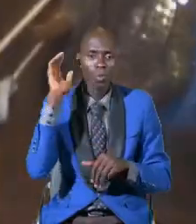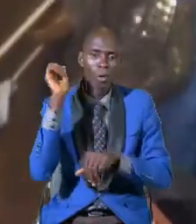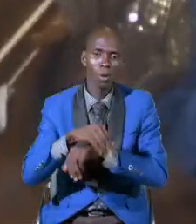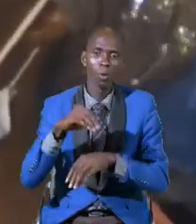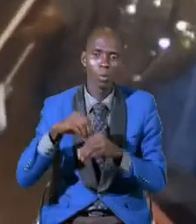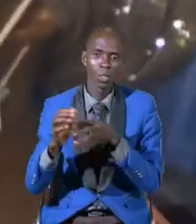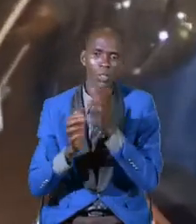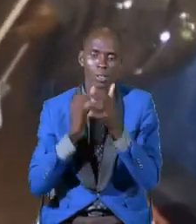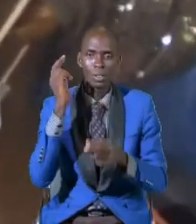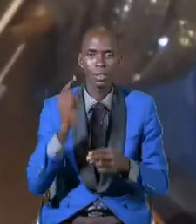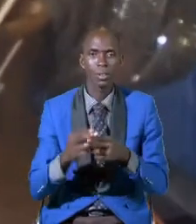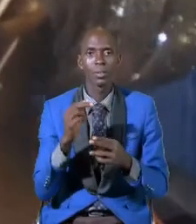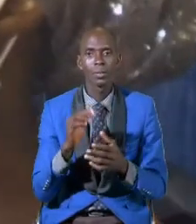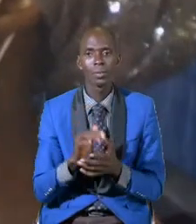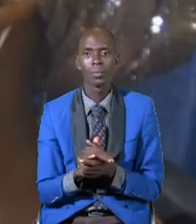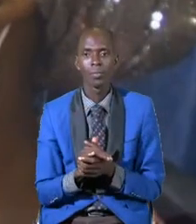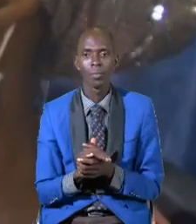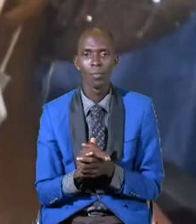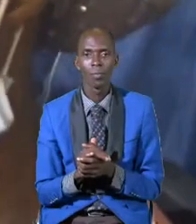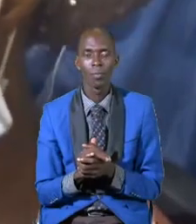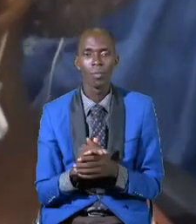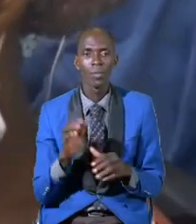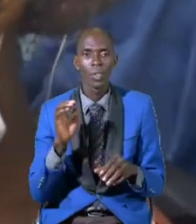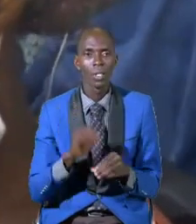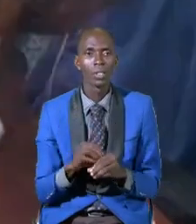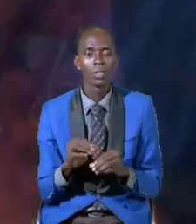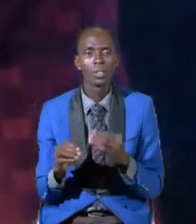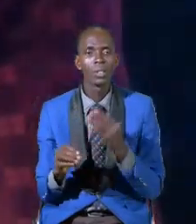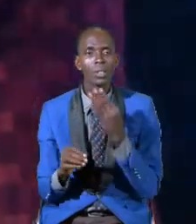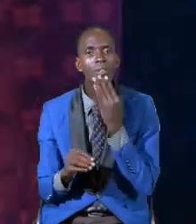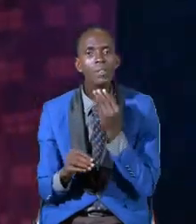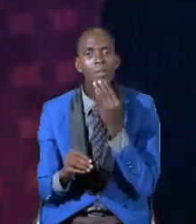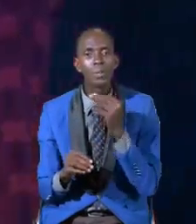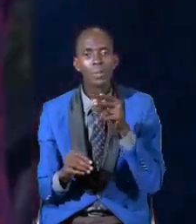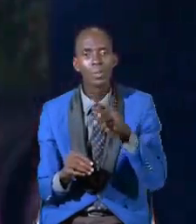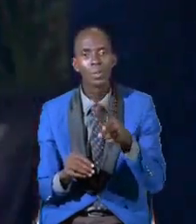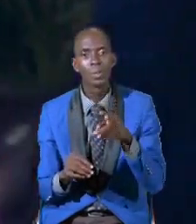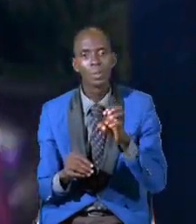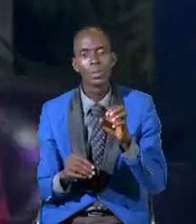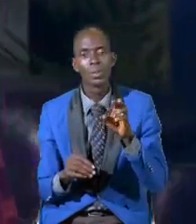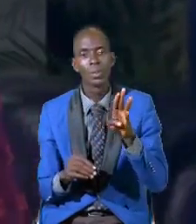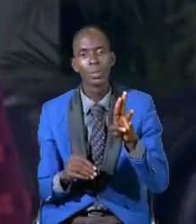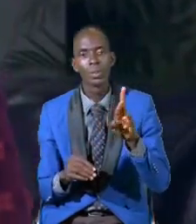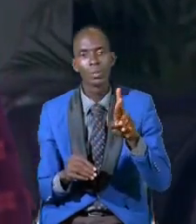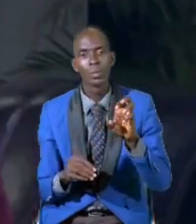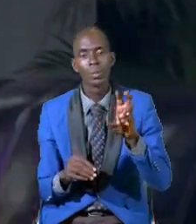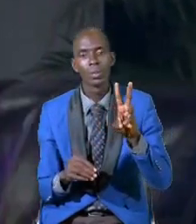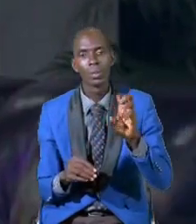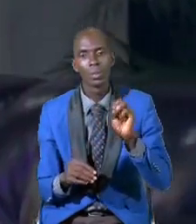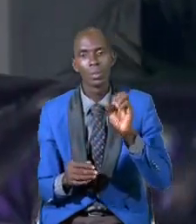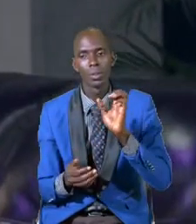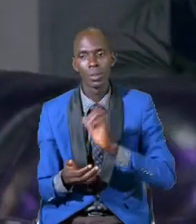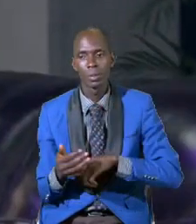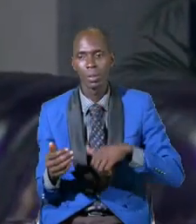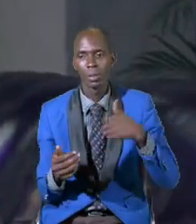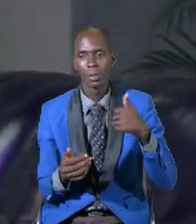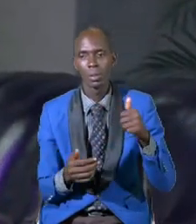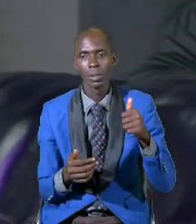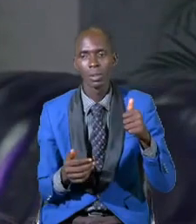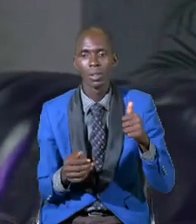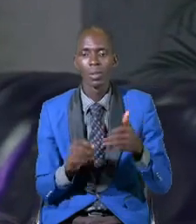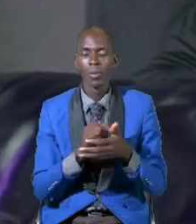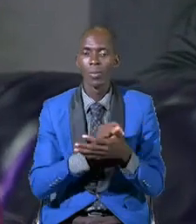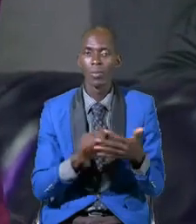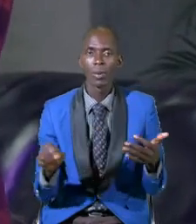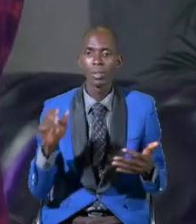name. Hebrews chapter 10, I'm reading from verse 38. Hebrews chapter 10, reading